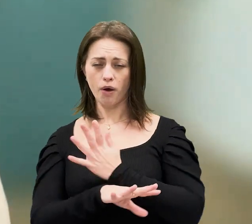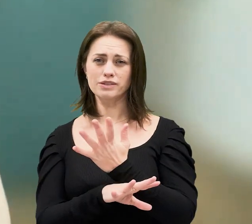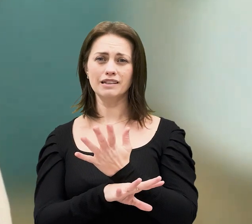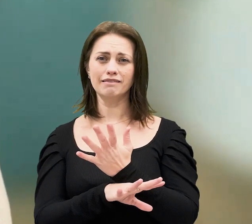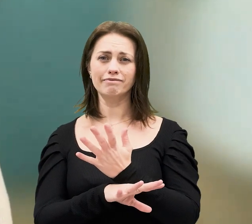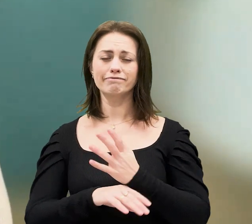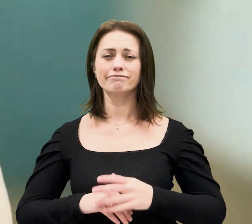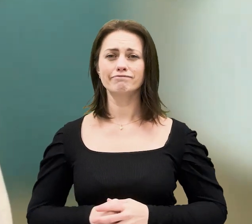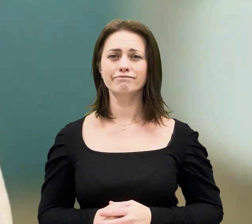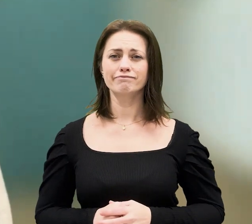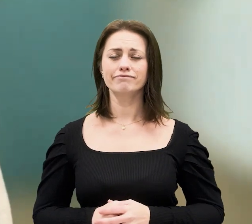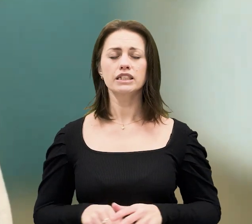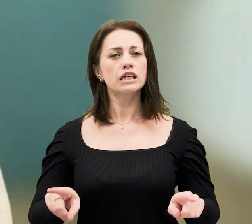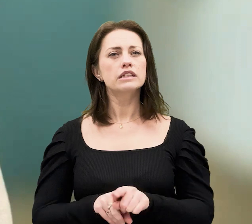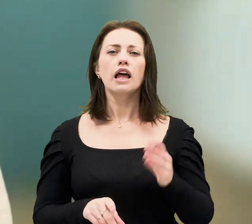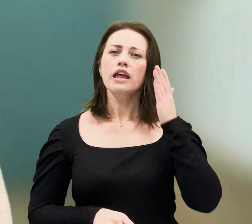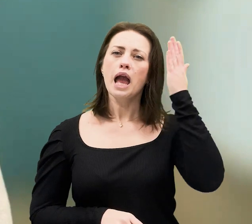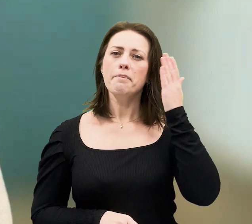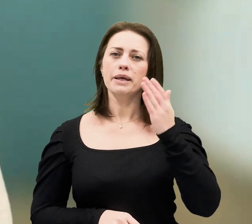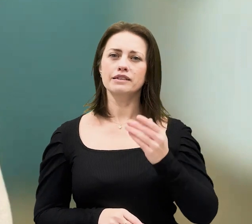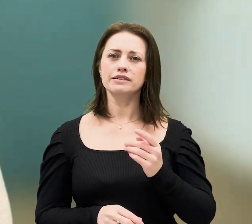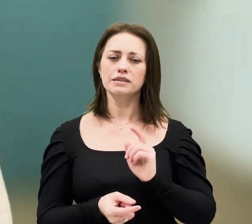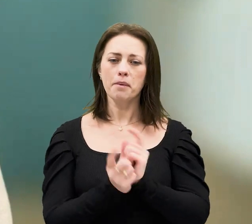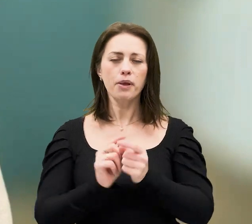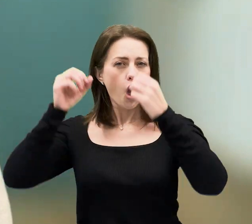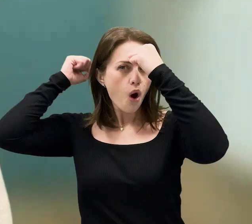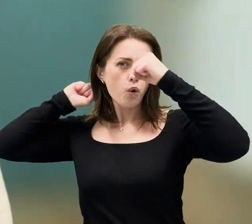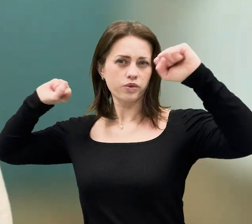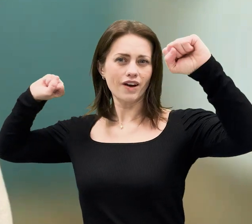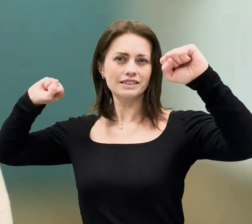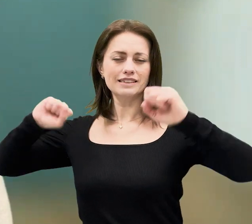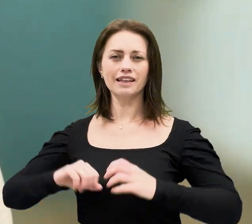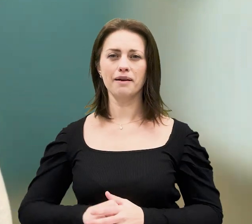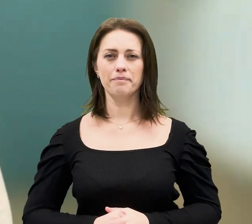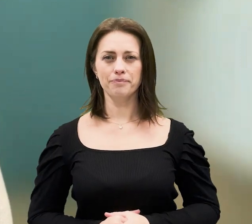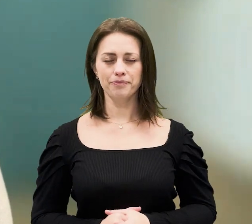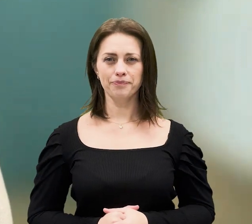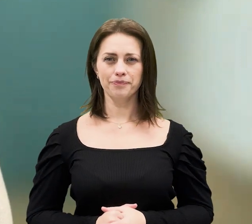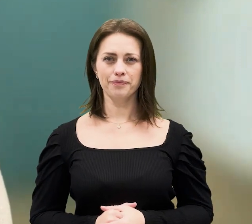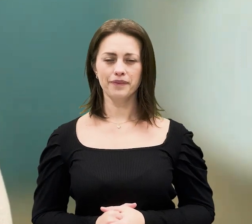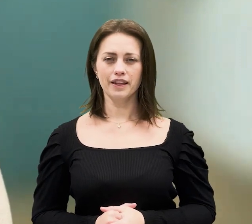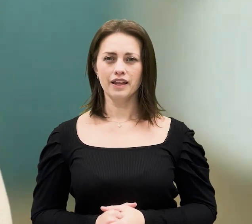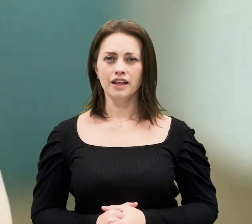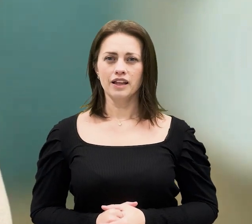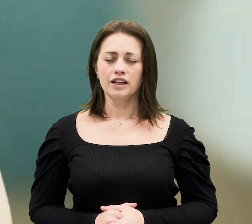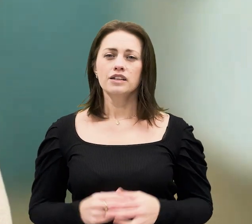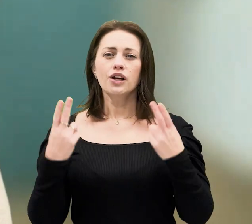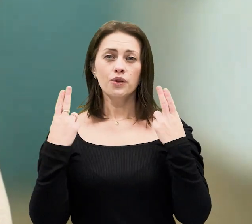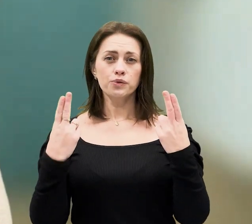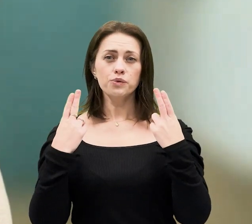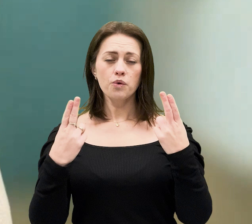belonging. And I think also that that's very important